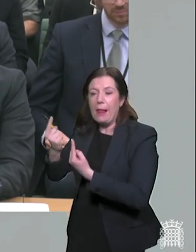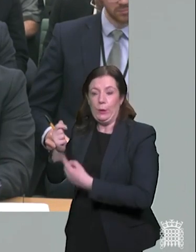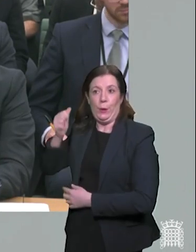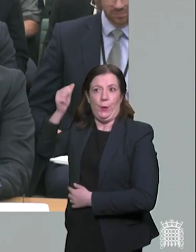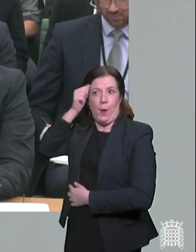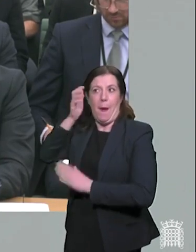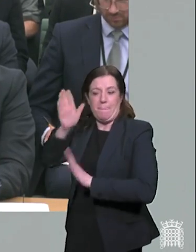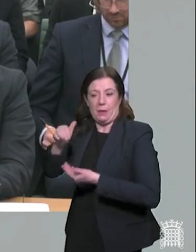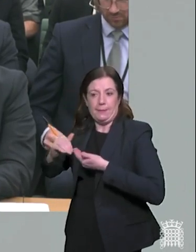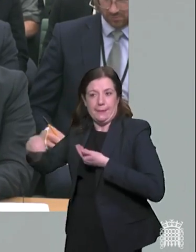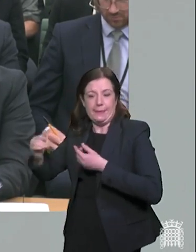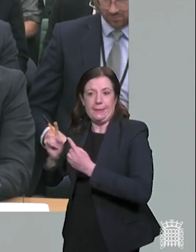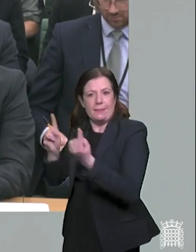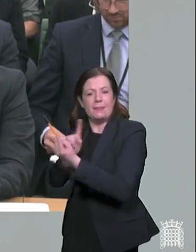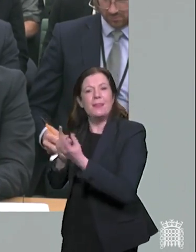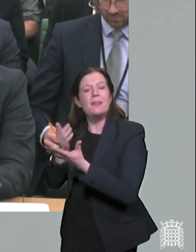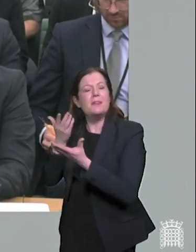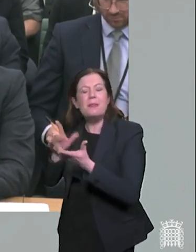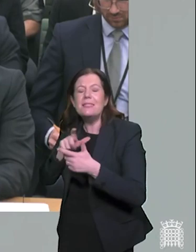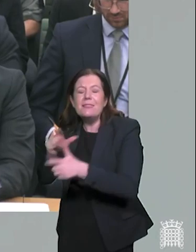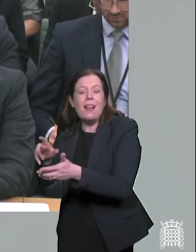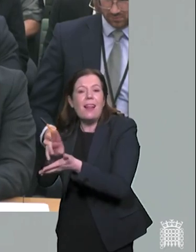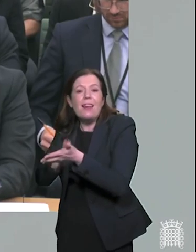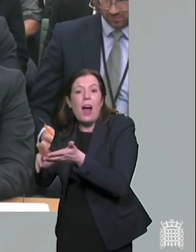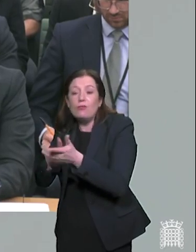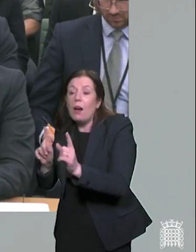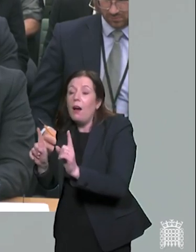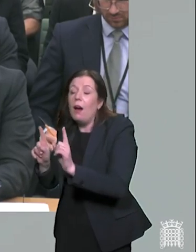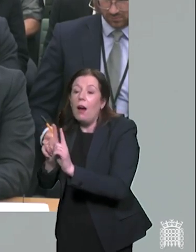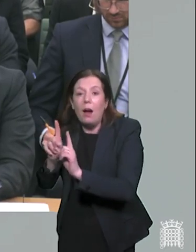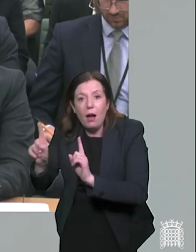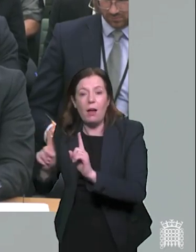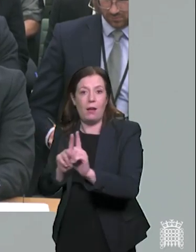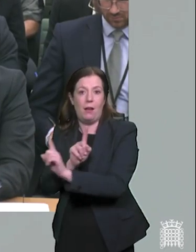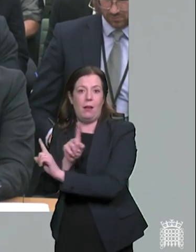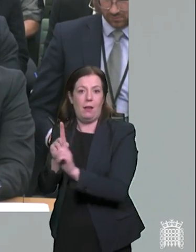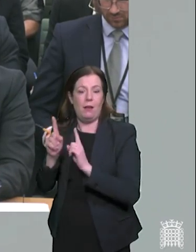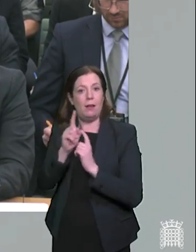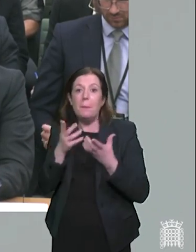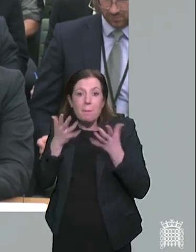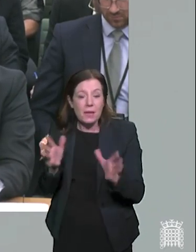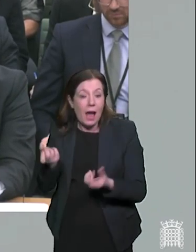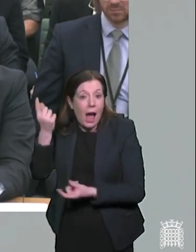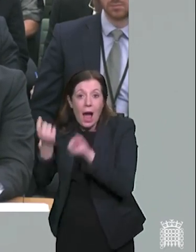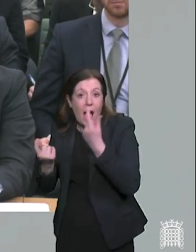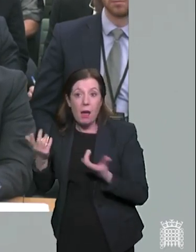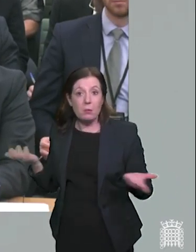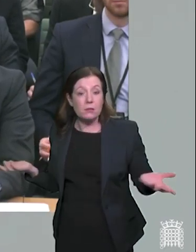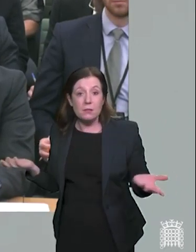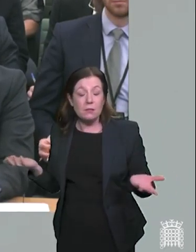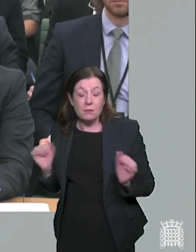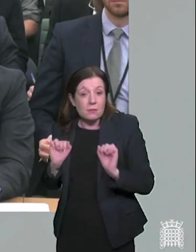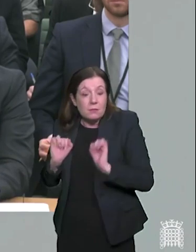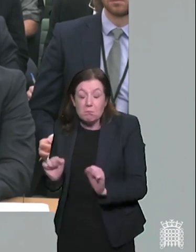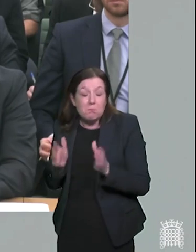social distancing, there were times when people drifted within 1 or 2 metres of each other. That is, I'm afraid,